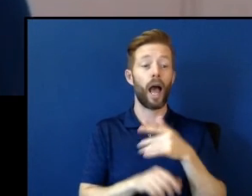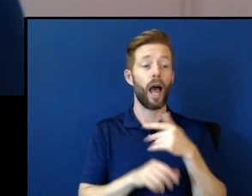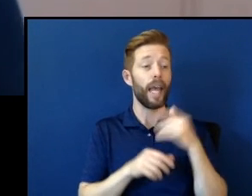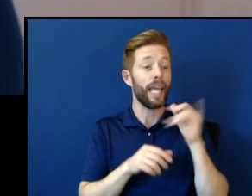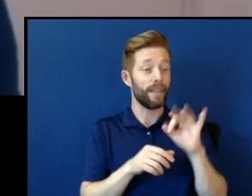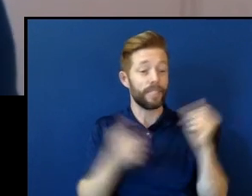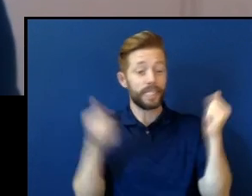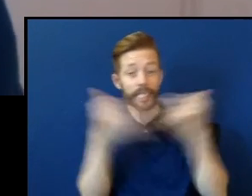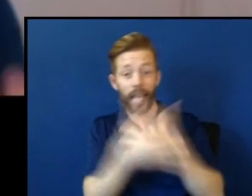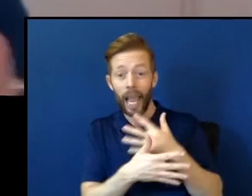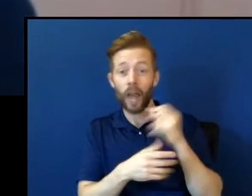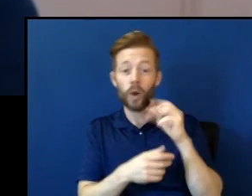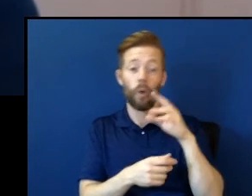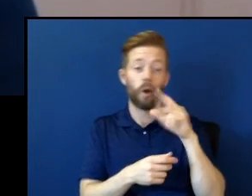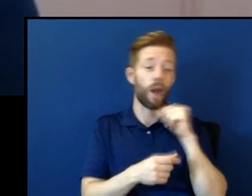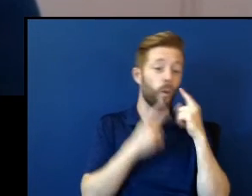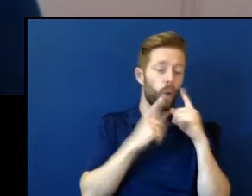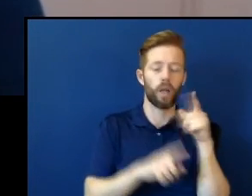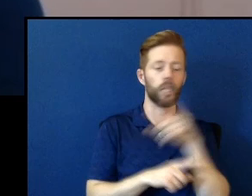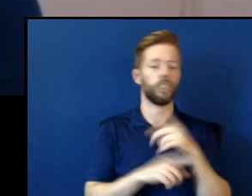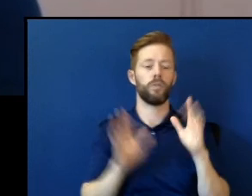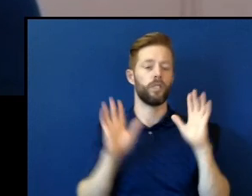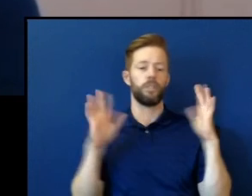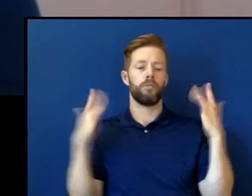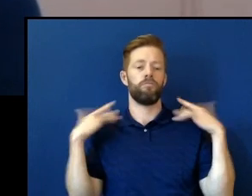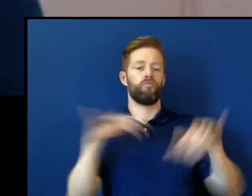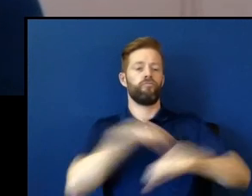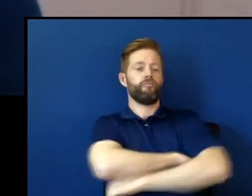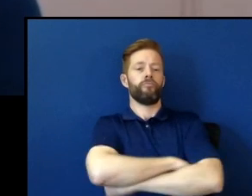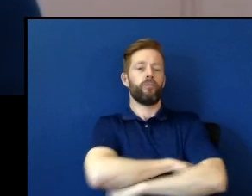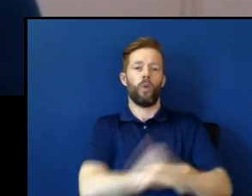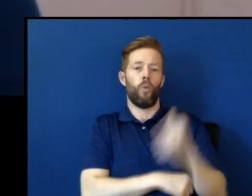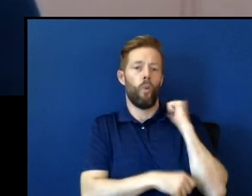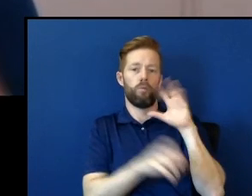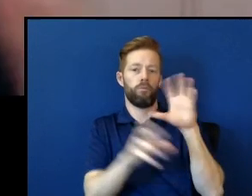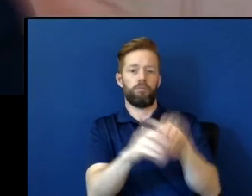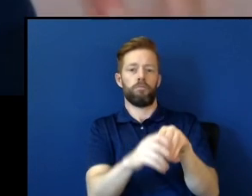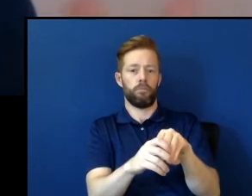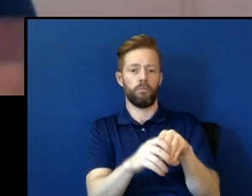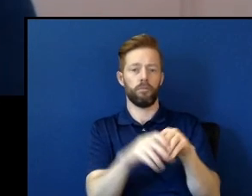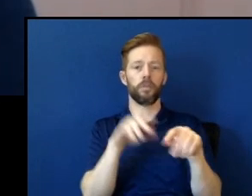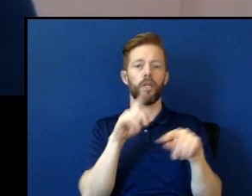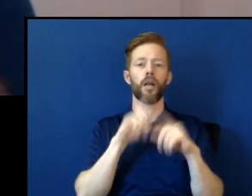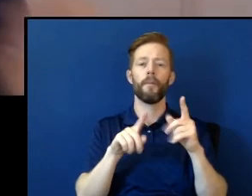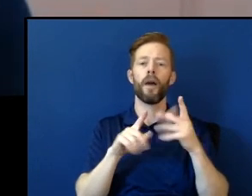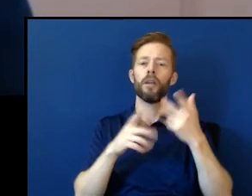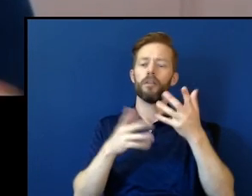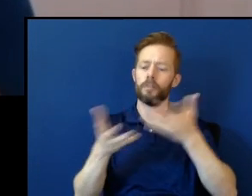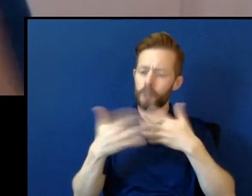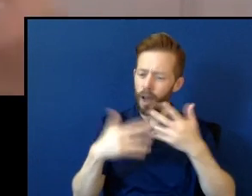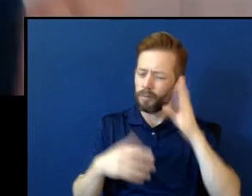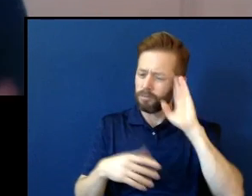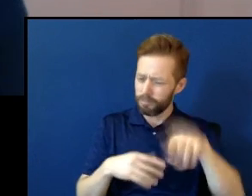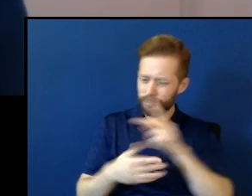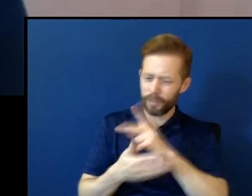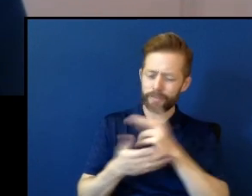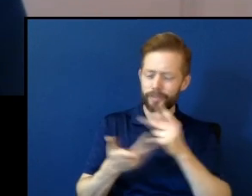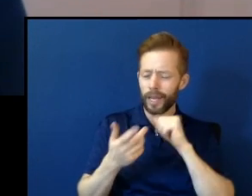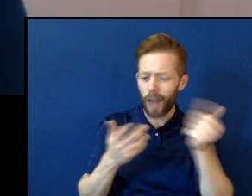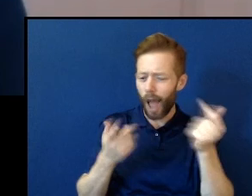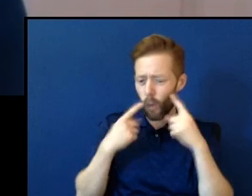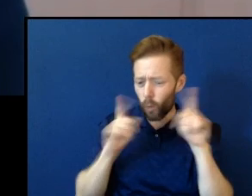bit scared to try something new, she would just not participate. So just having that talk that is part